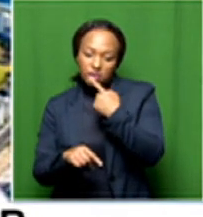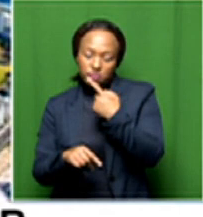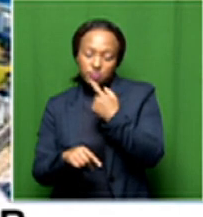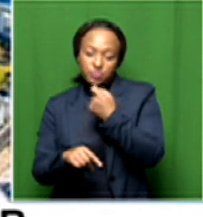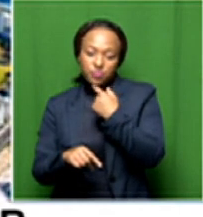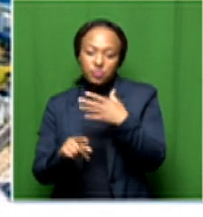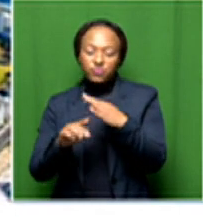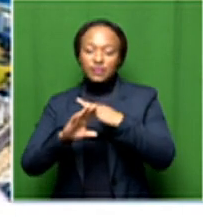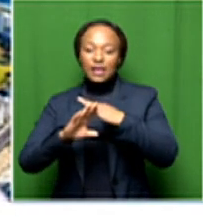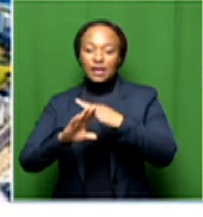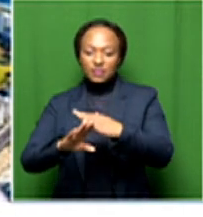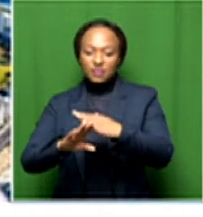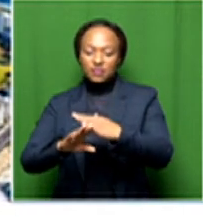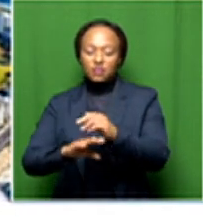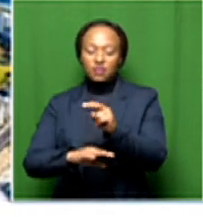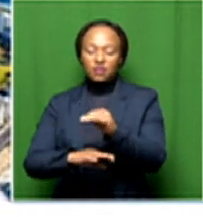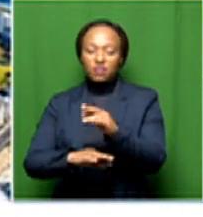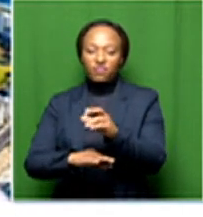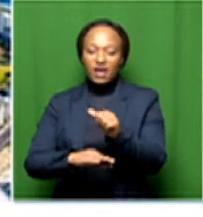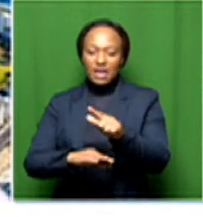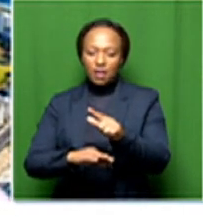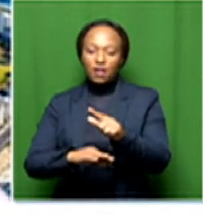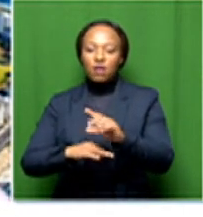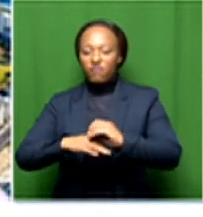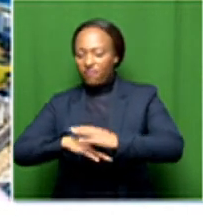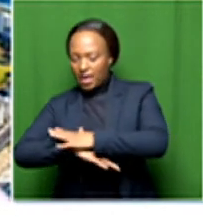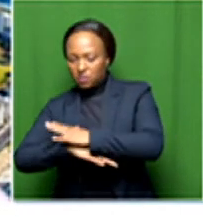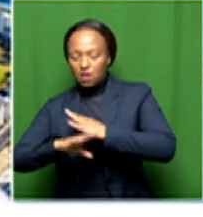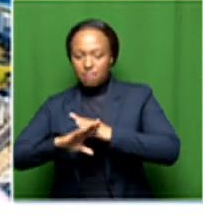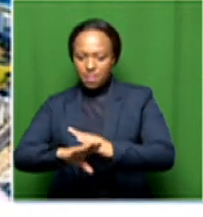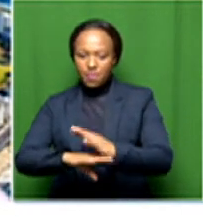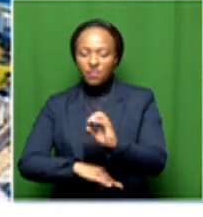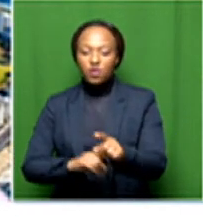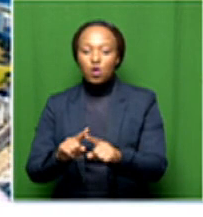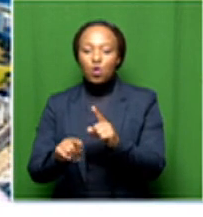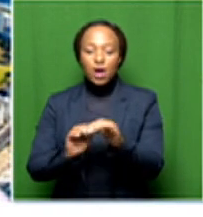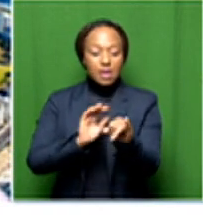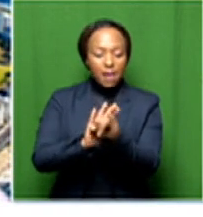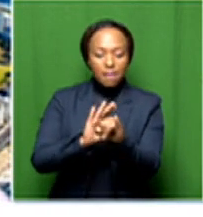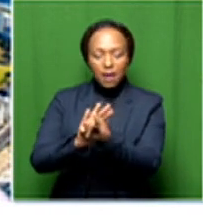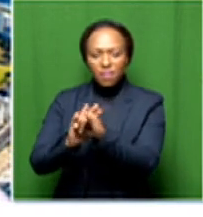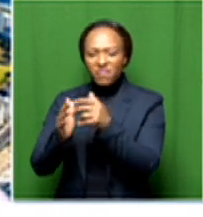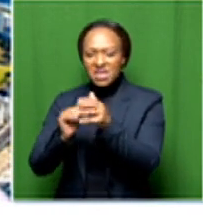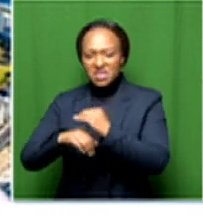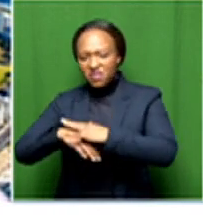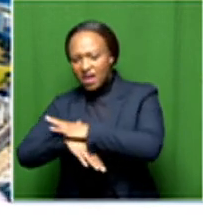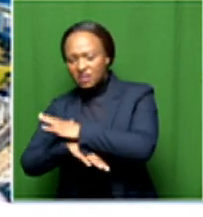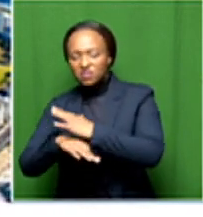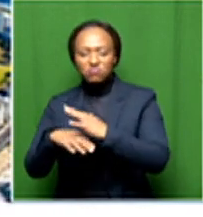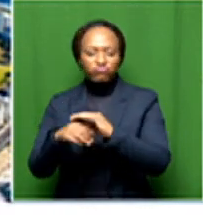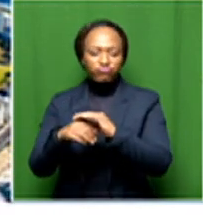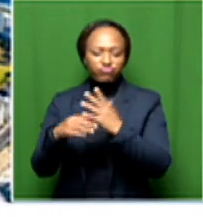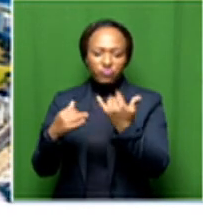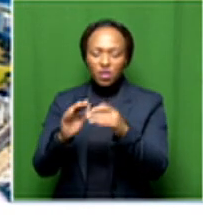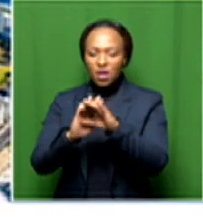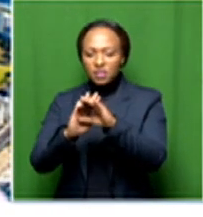has antiviral properties, and it has been evaluated in a number of viral infections, such as, for